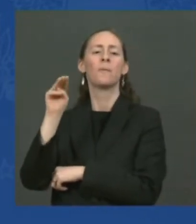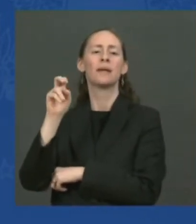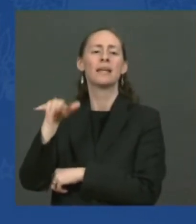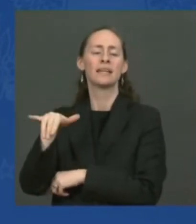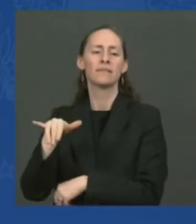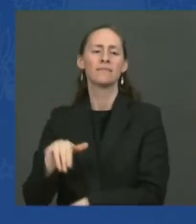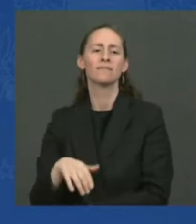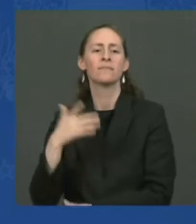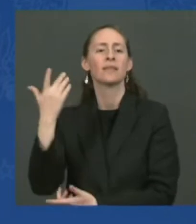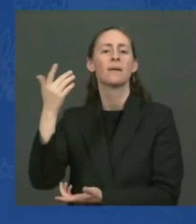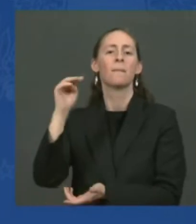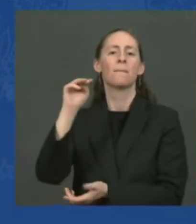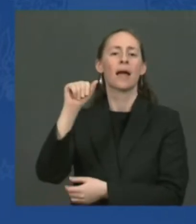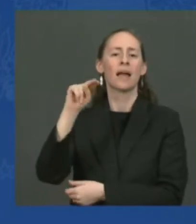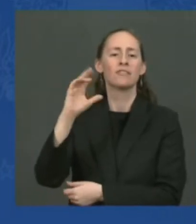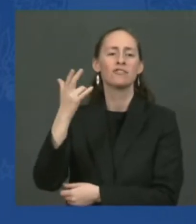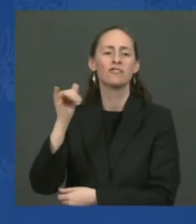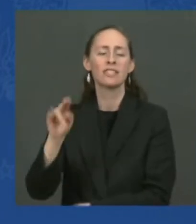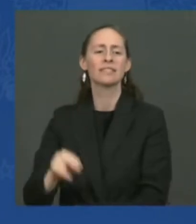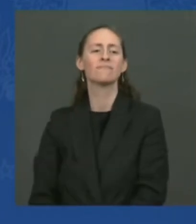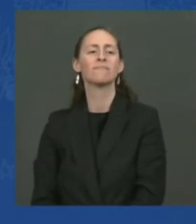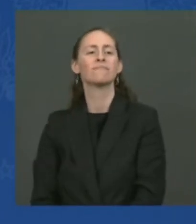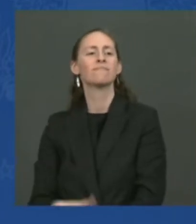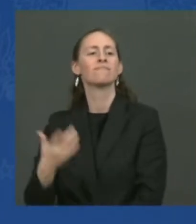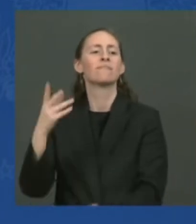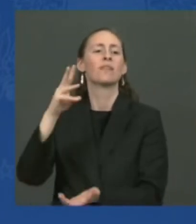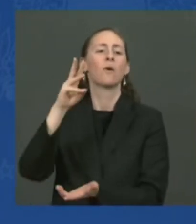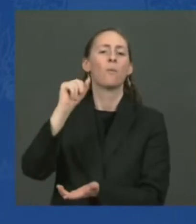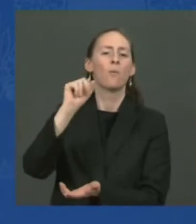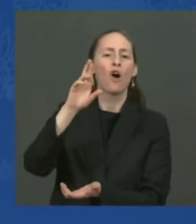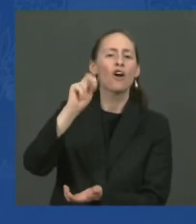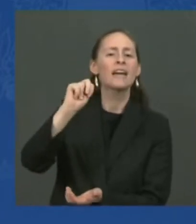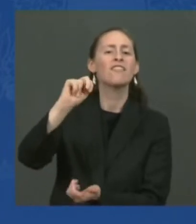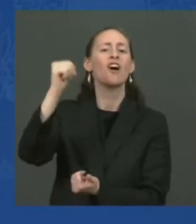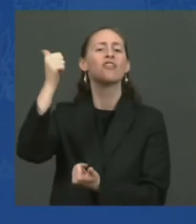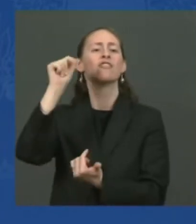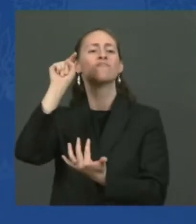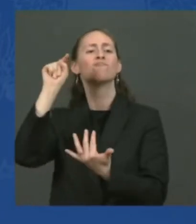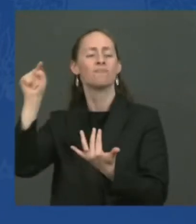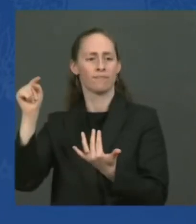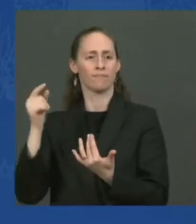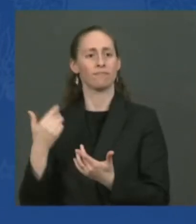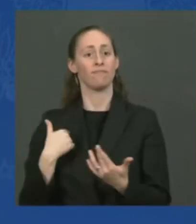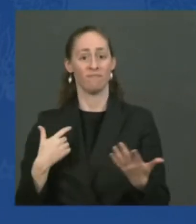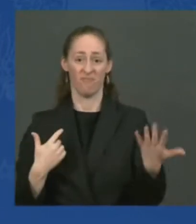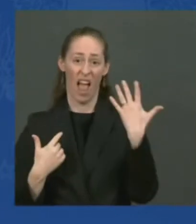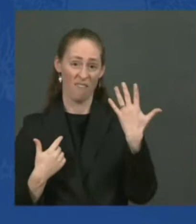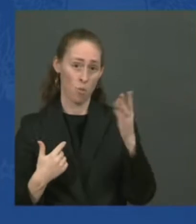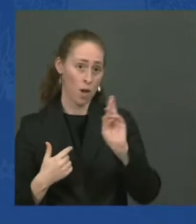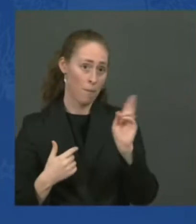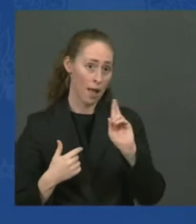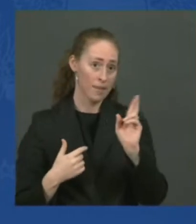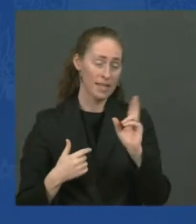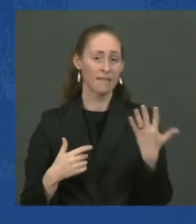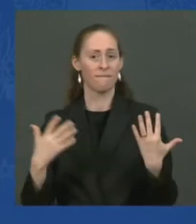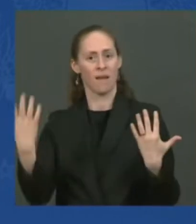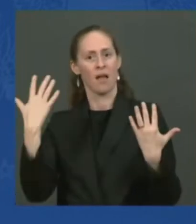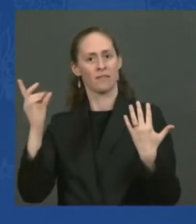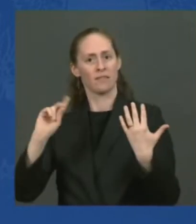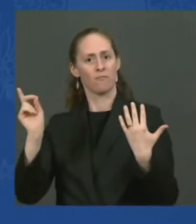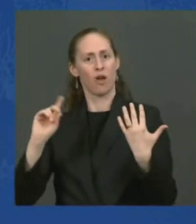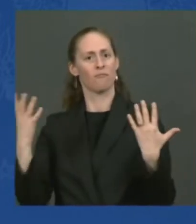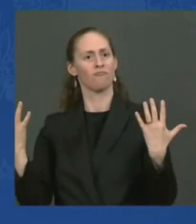Warner, and John Tester. 5 Republicans and 5 Democrats. It ultimately grew to